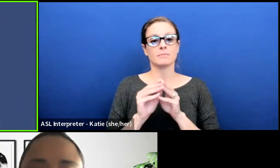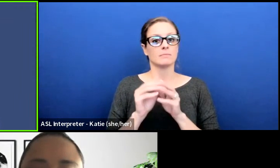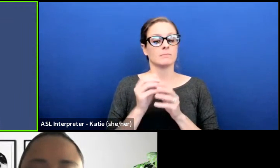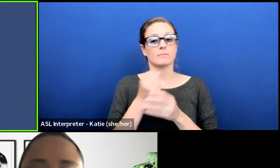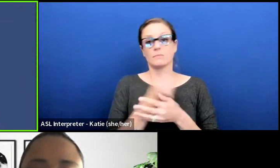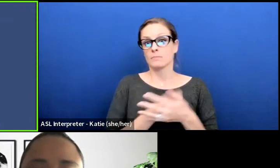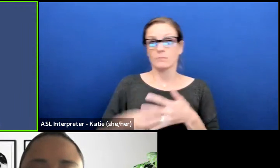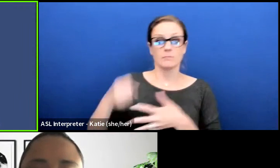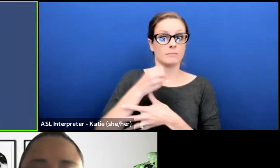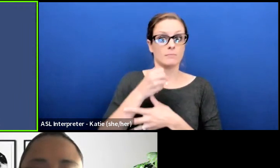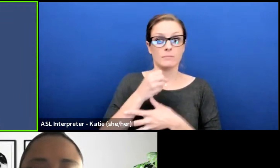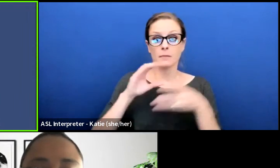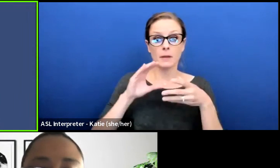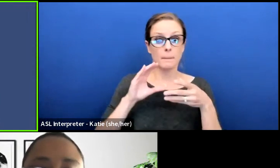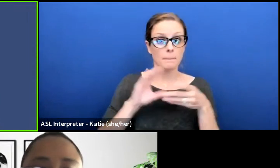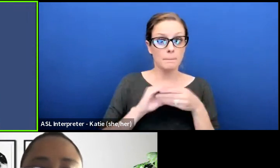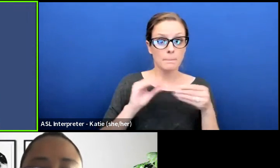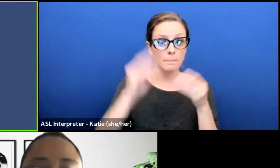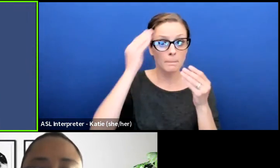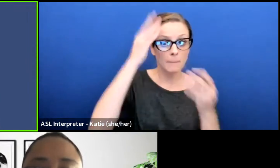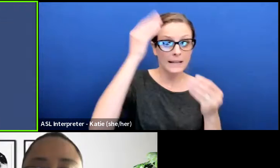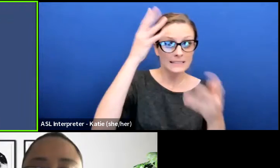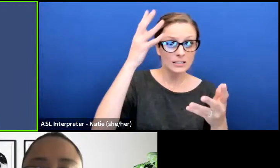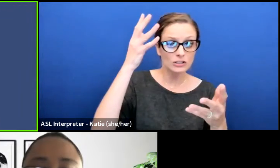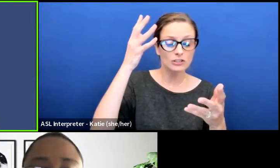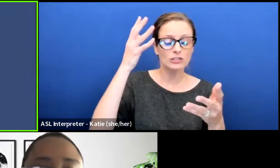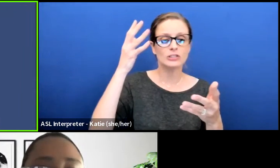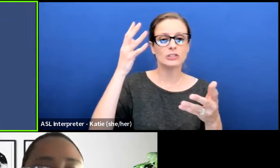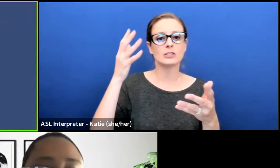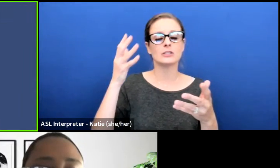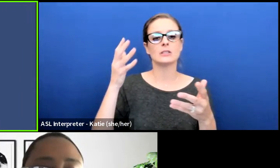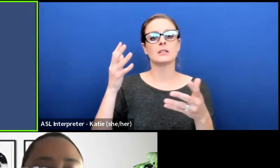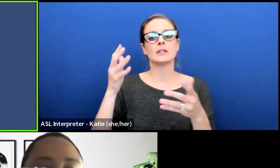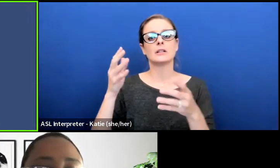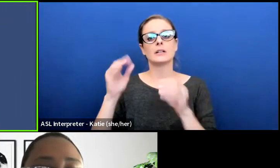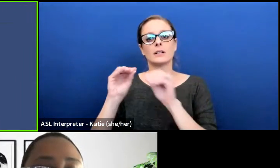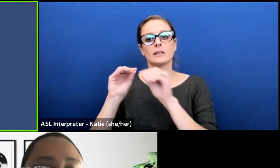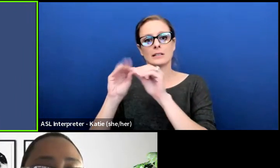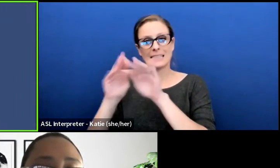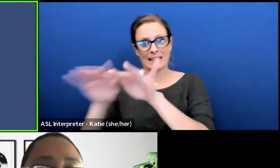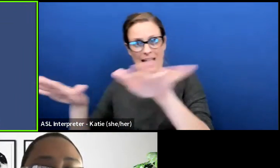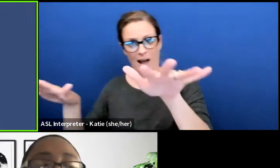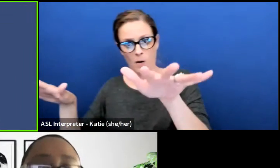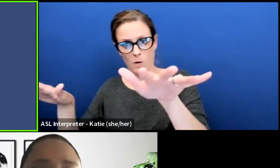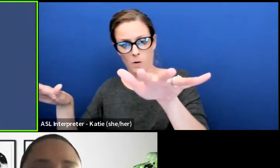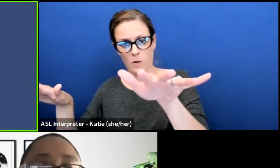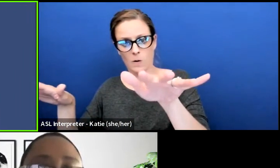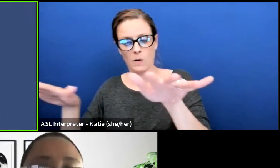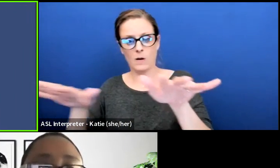out, even among experts. People are not helping us